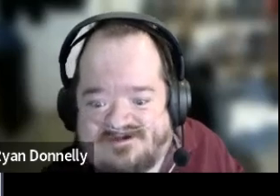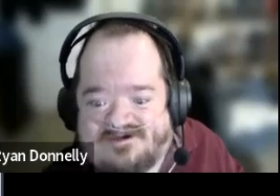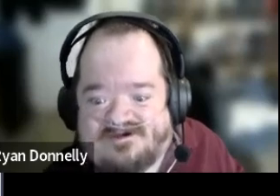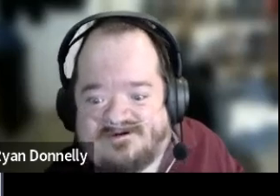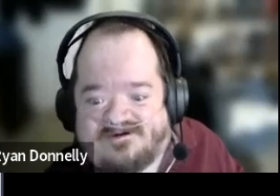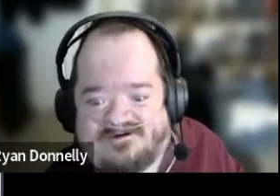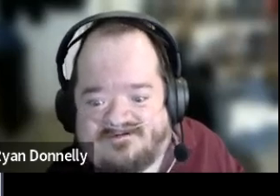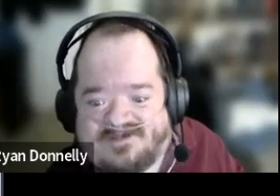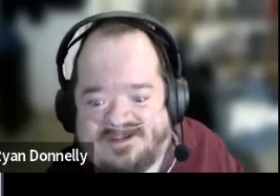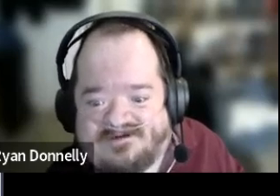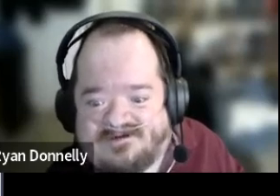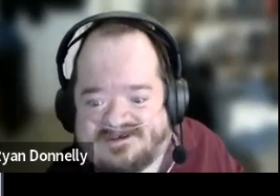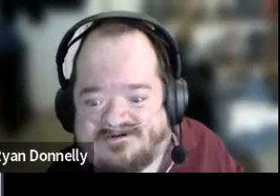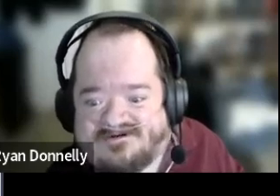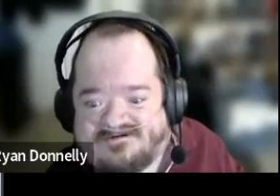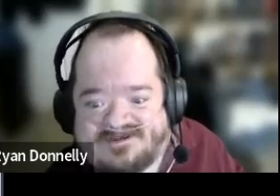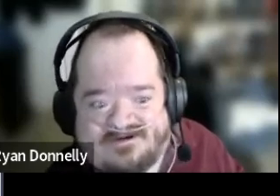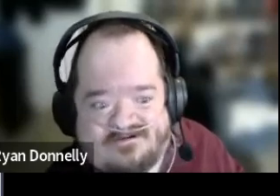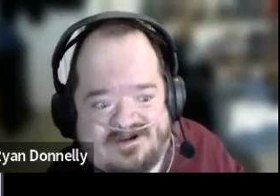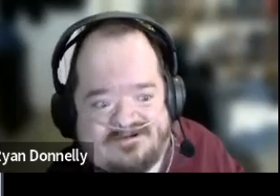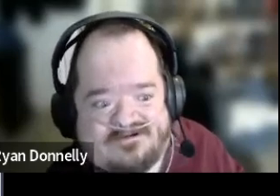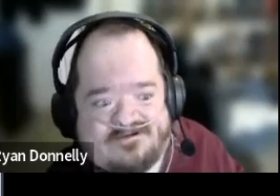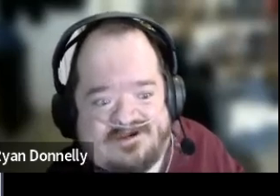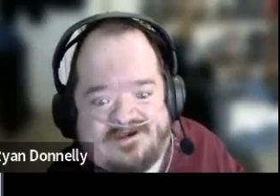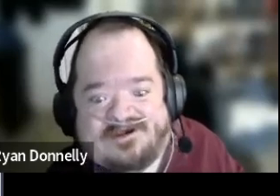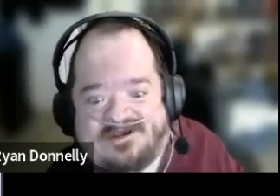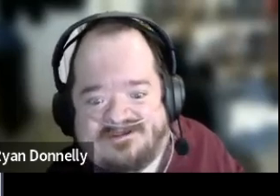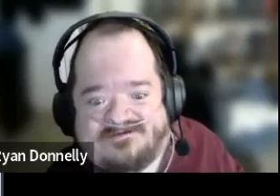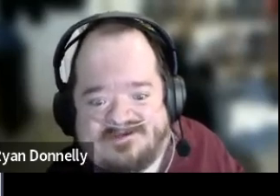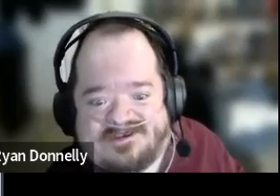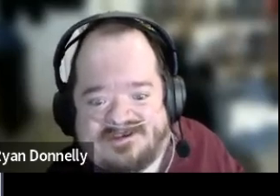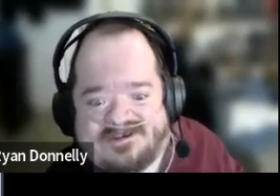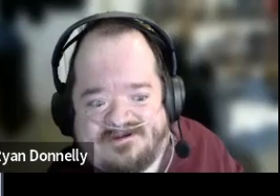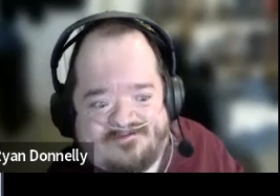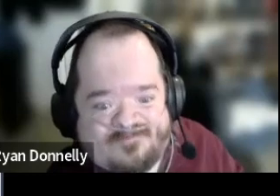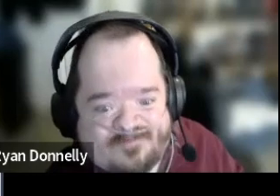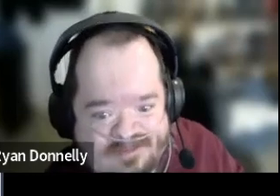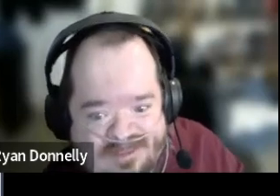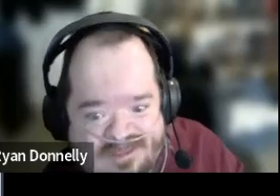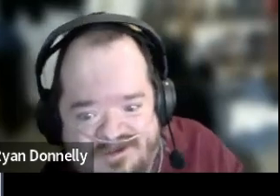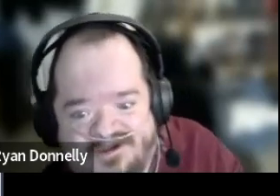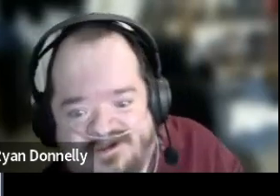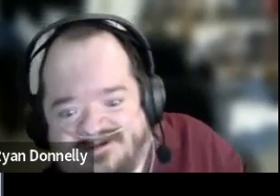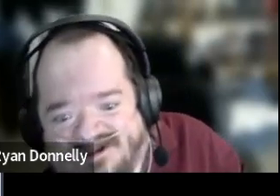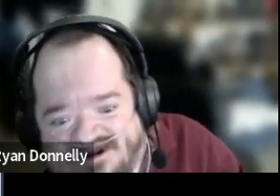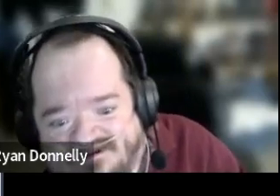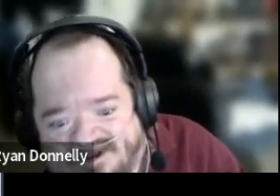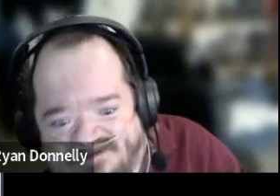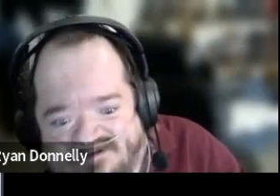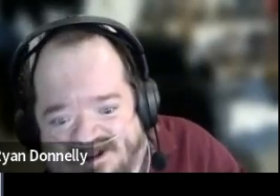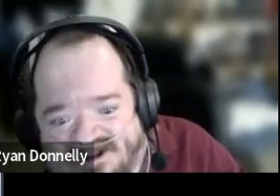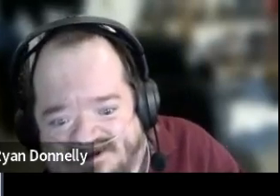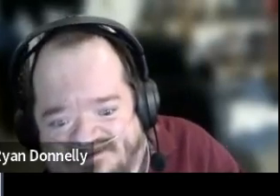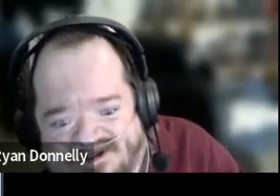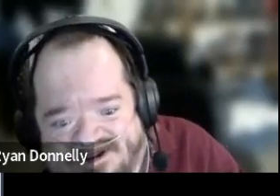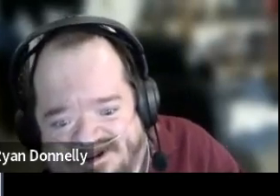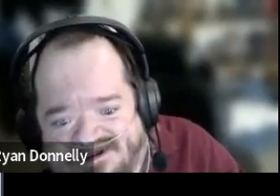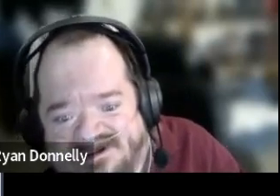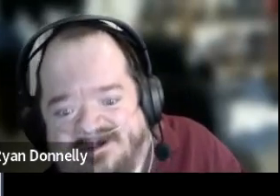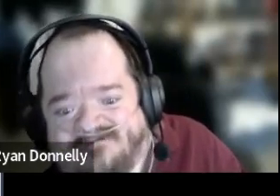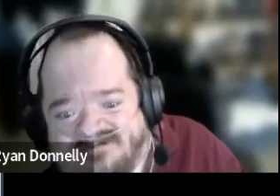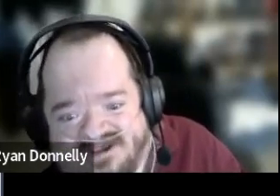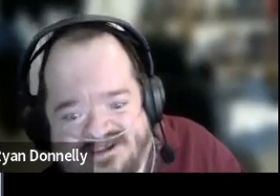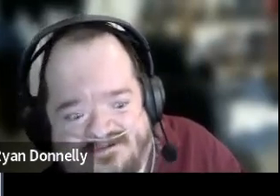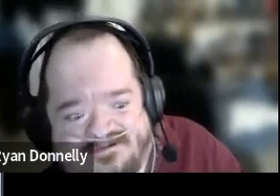of all of the LSRs that are entered into the system. Now, if you have